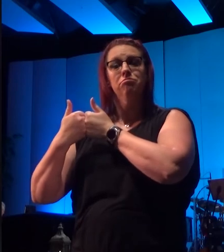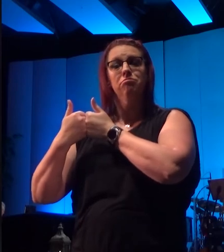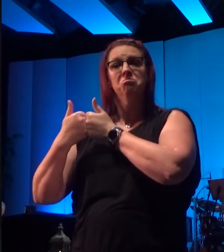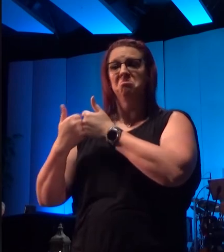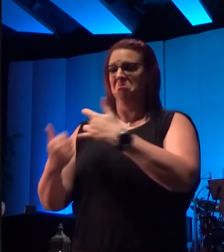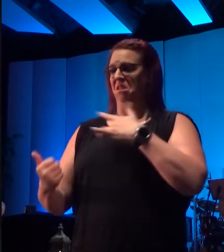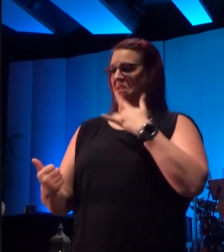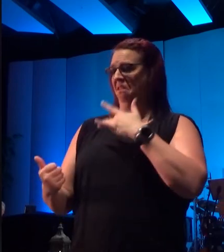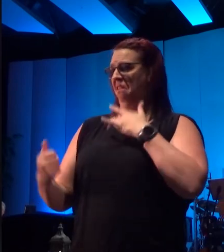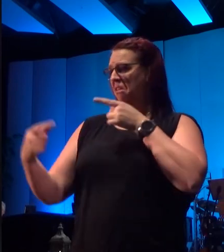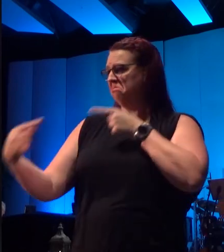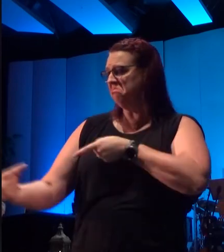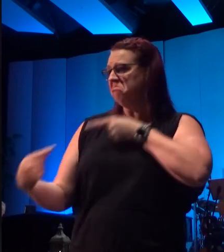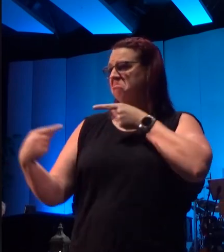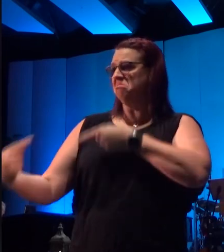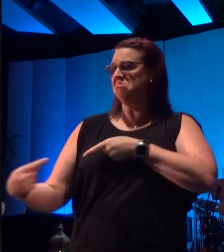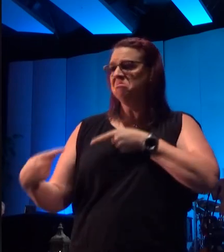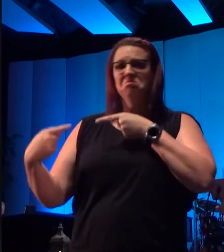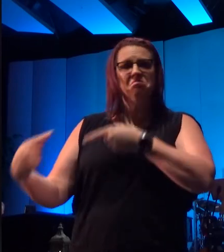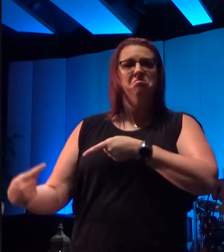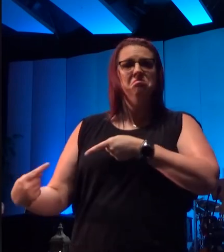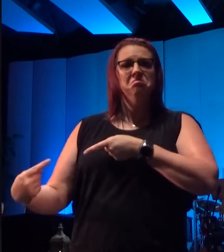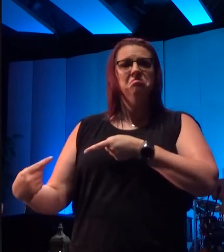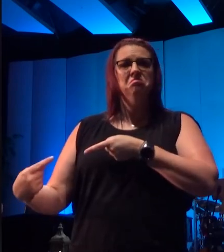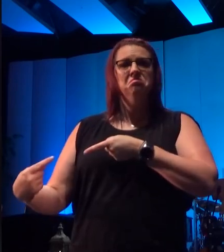feel struggling,